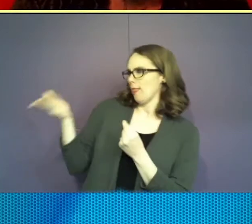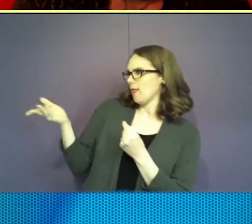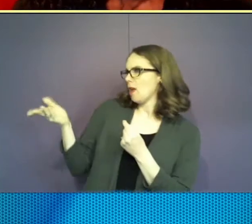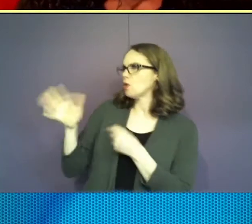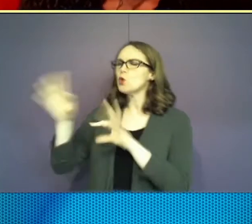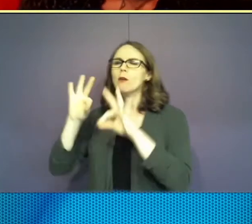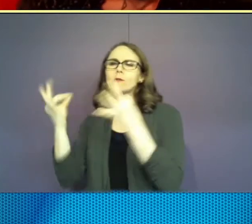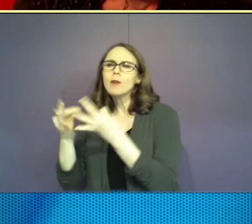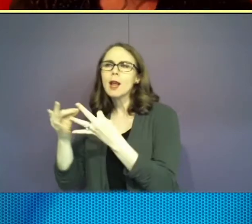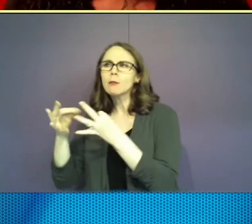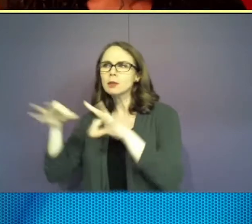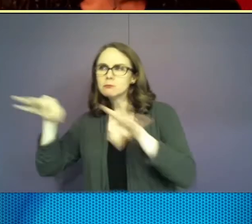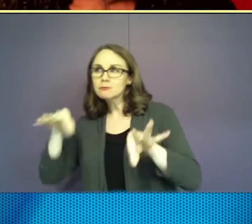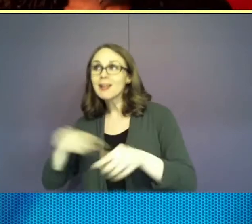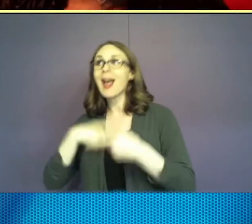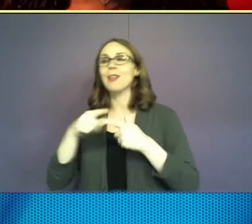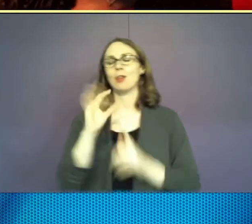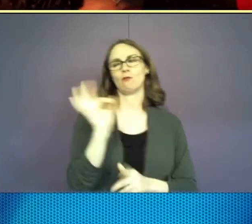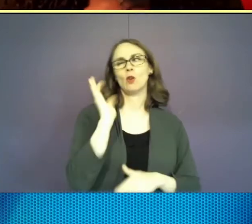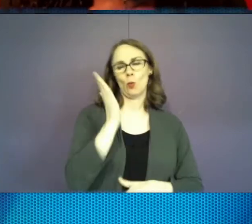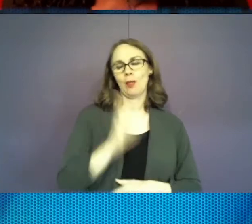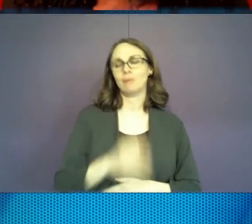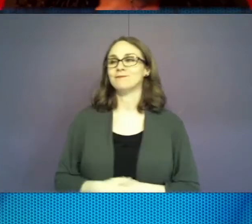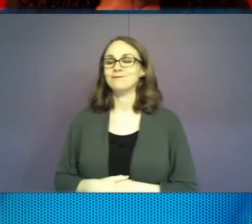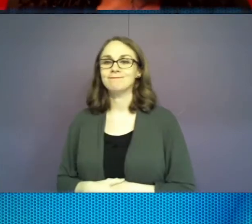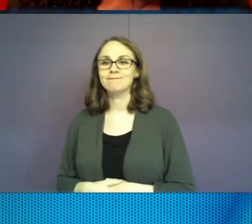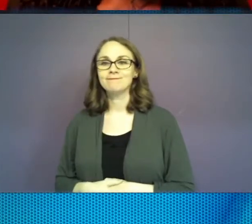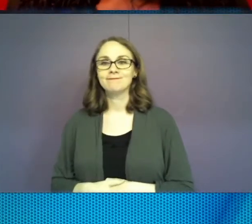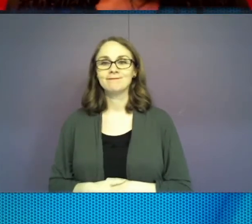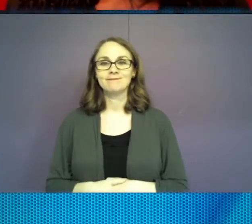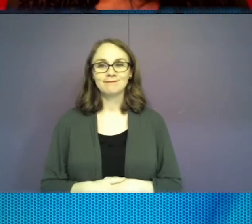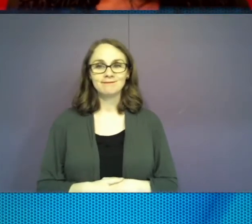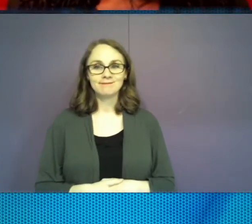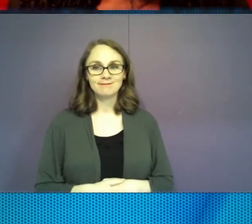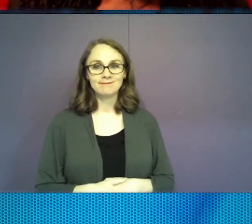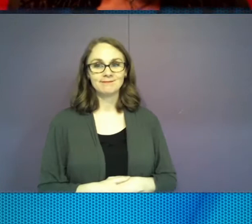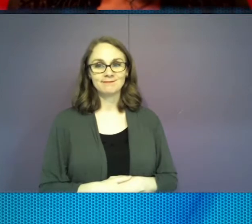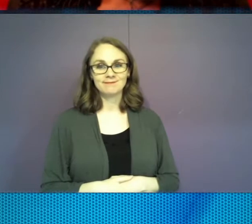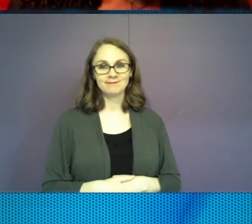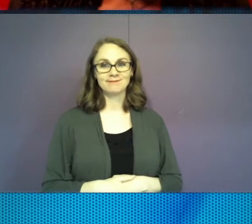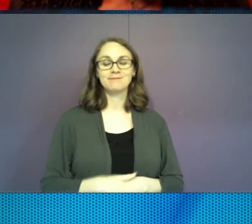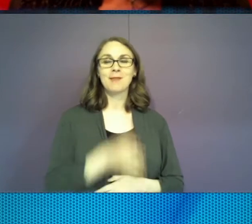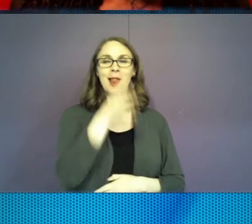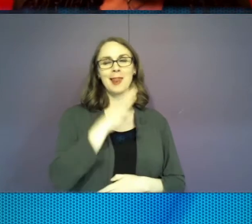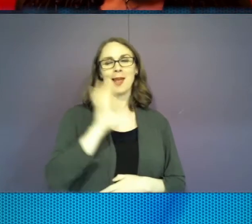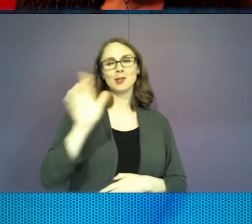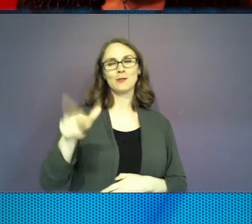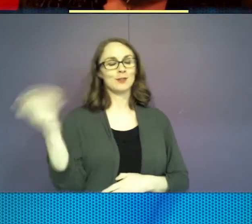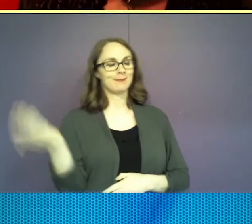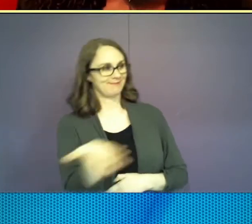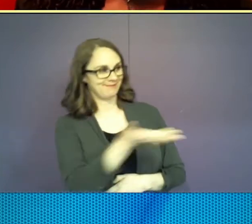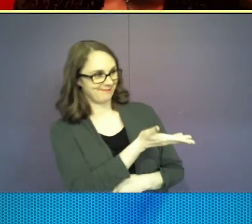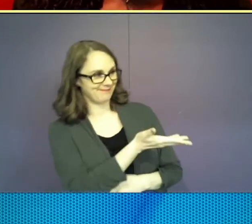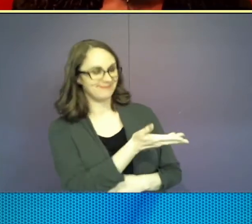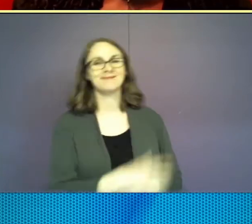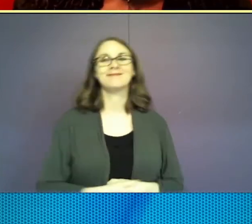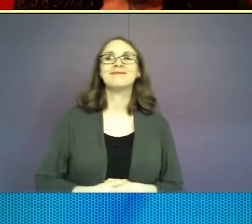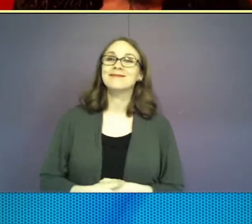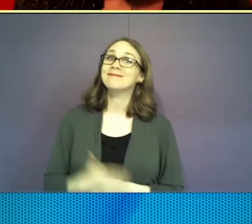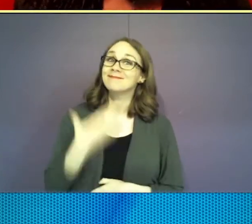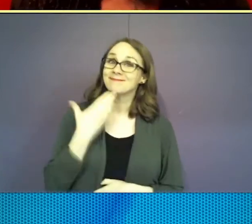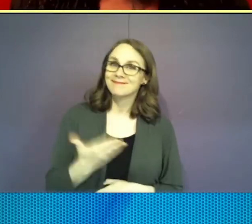your family, and then we're going to get into Frederick. Well, we say the ladies first. Okay. Thank